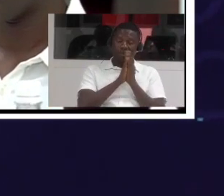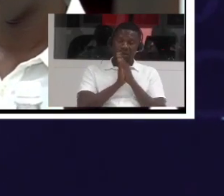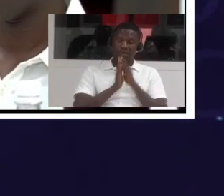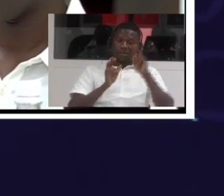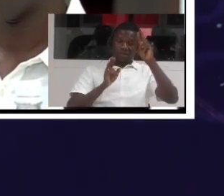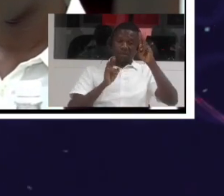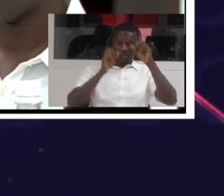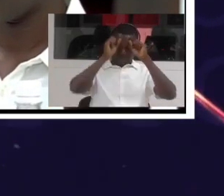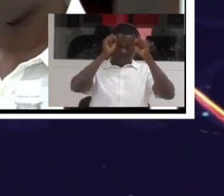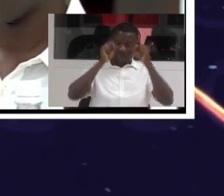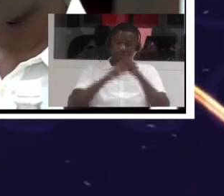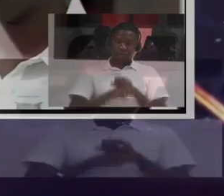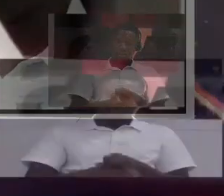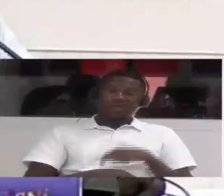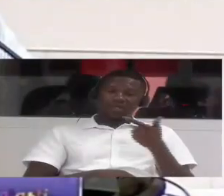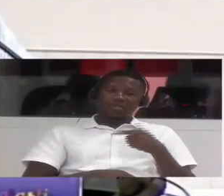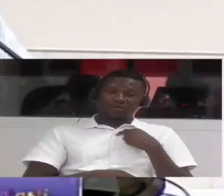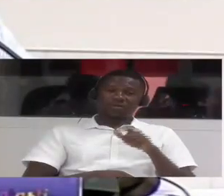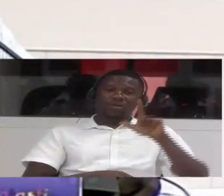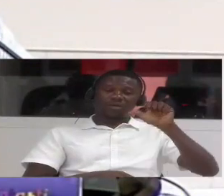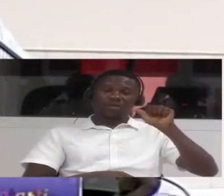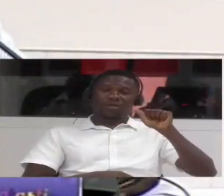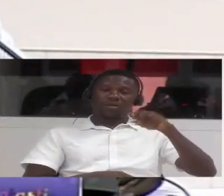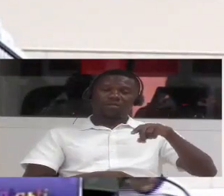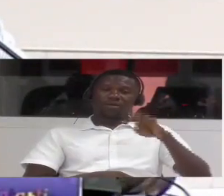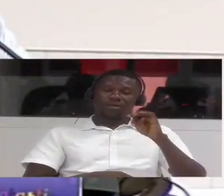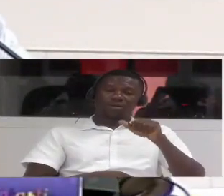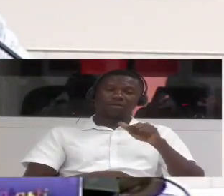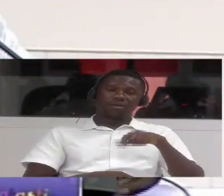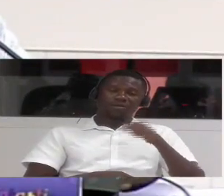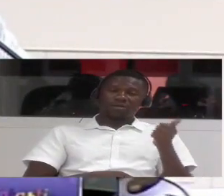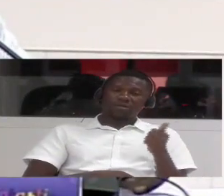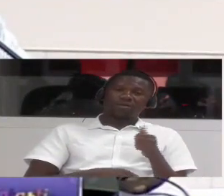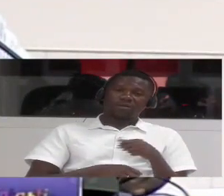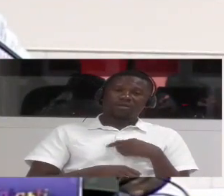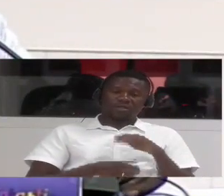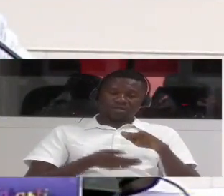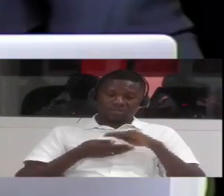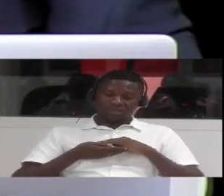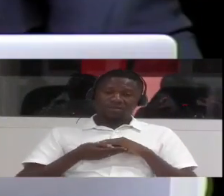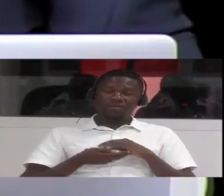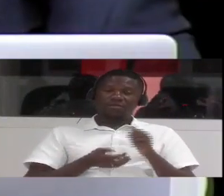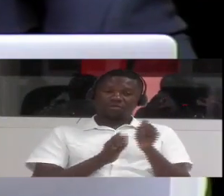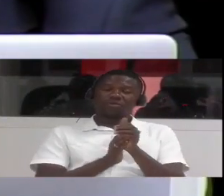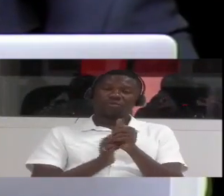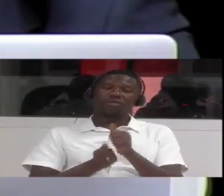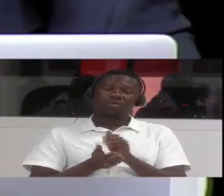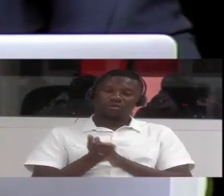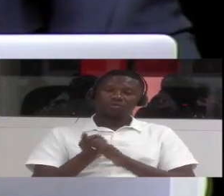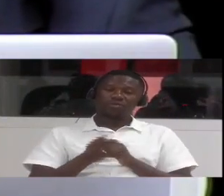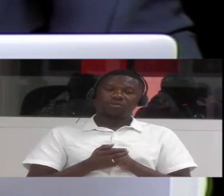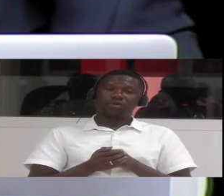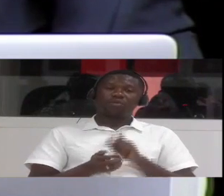Fatou Diawara. And received compensation. Yeah. Received compensation. Thank you very much. But her